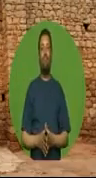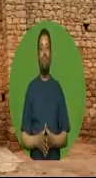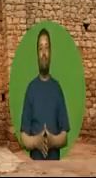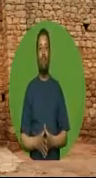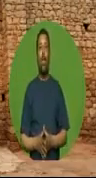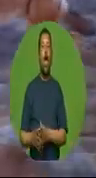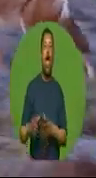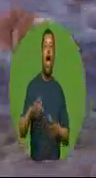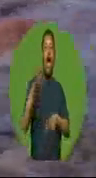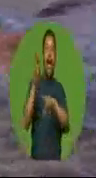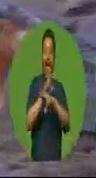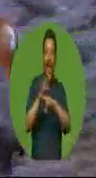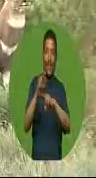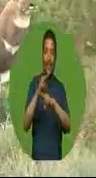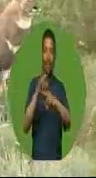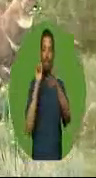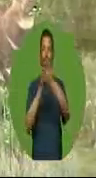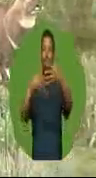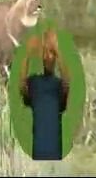the walls of Harar,